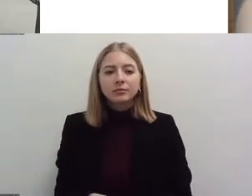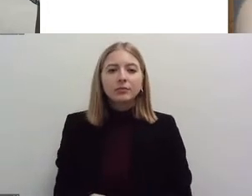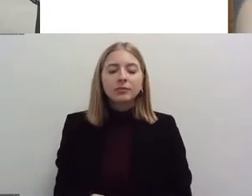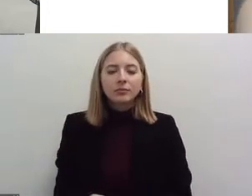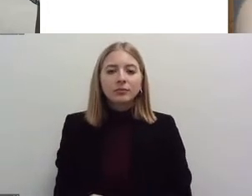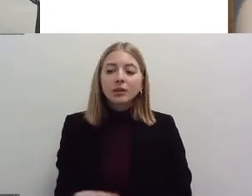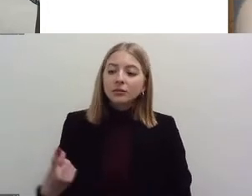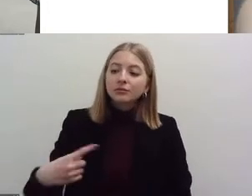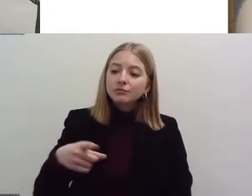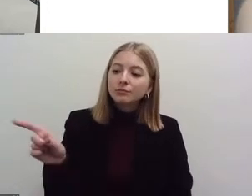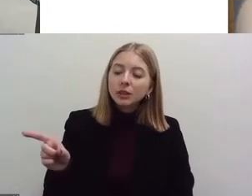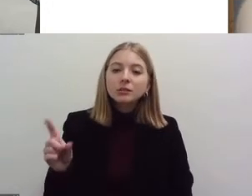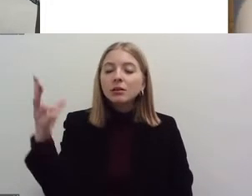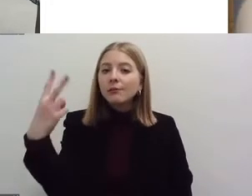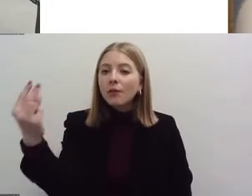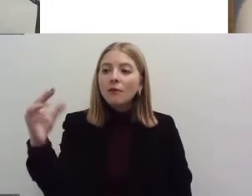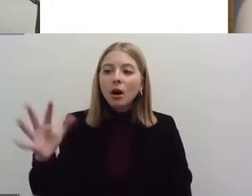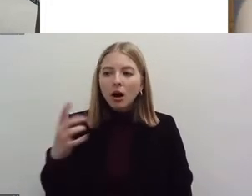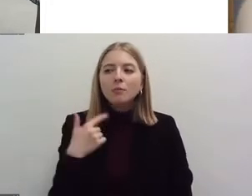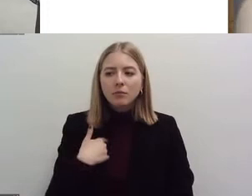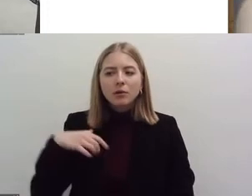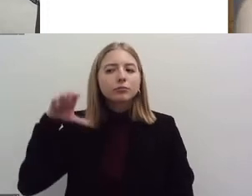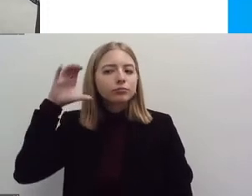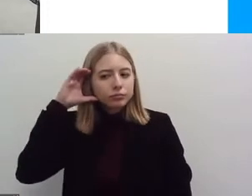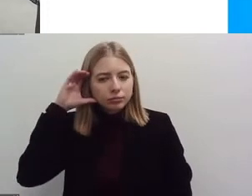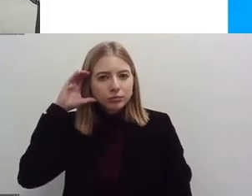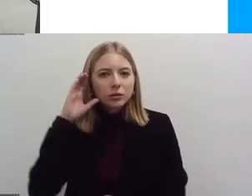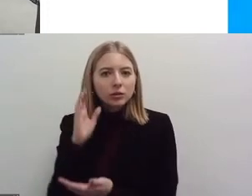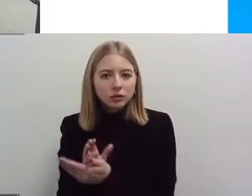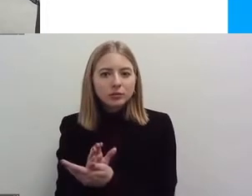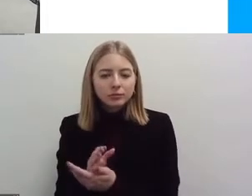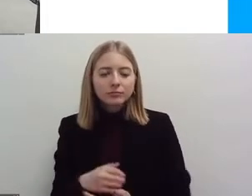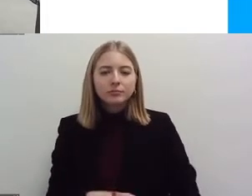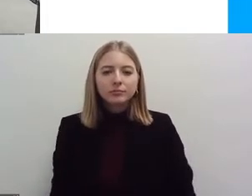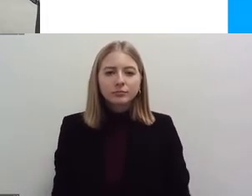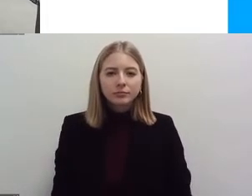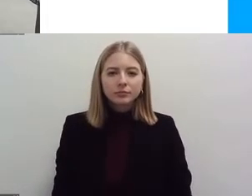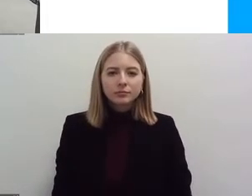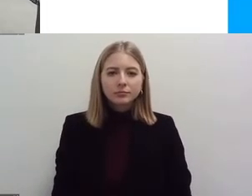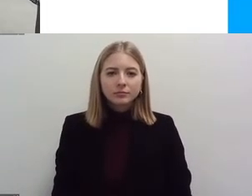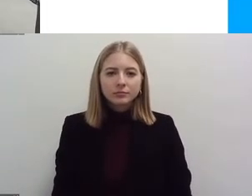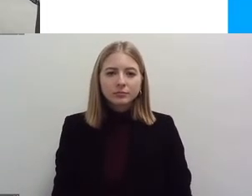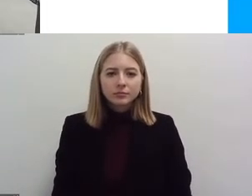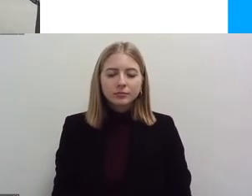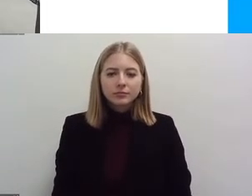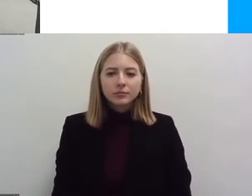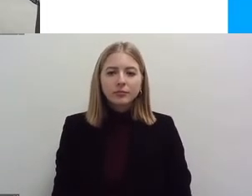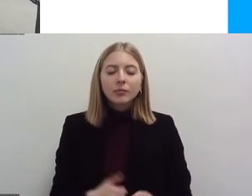So let me finish by phrasing Knashemma's core message,